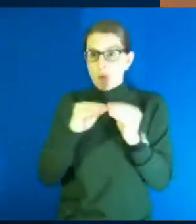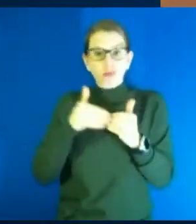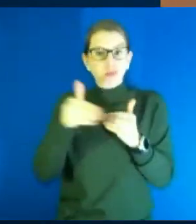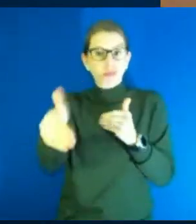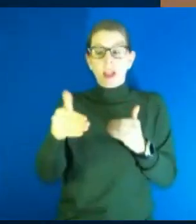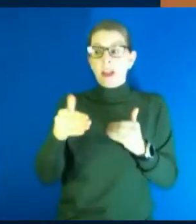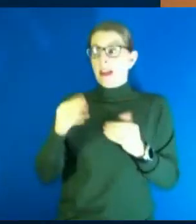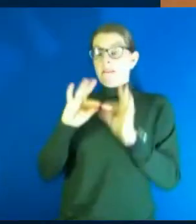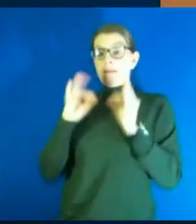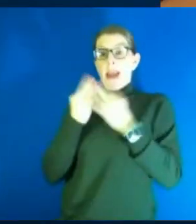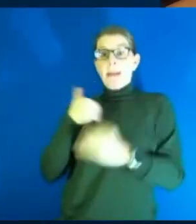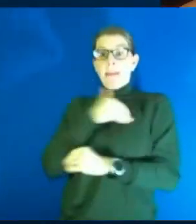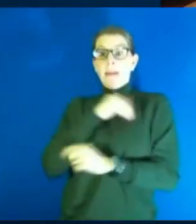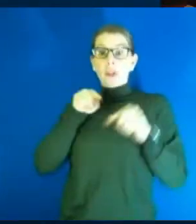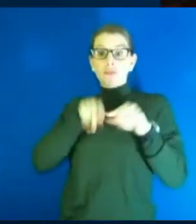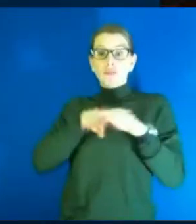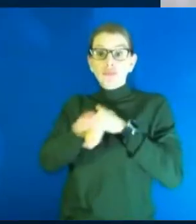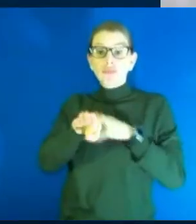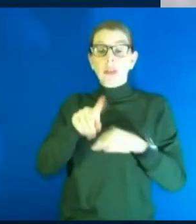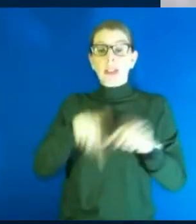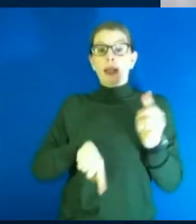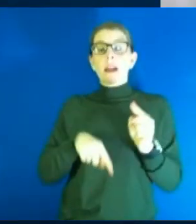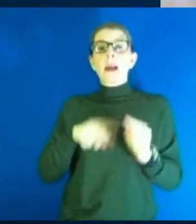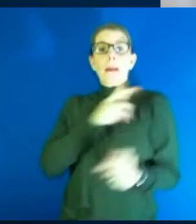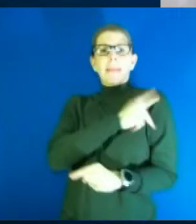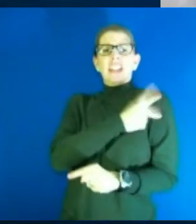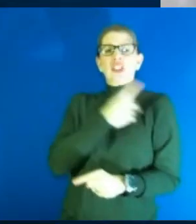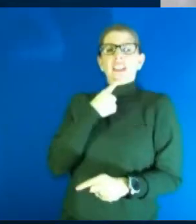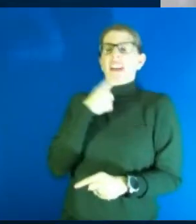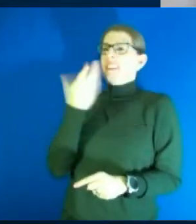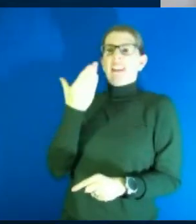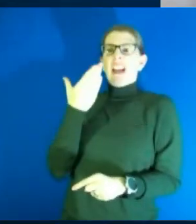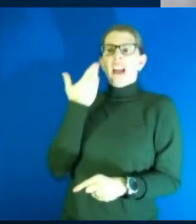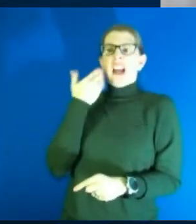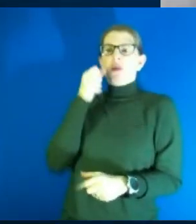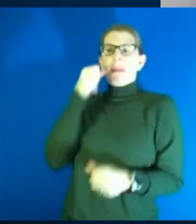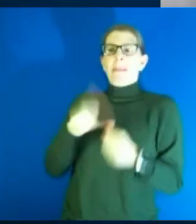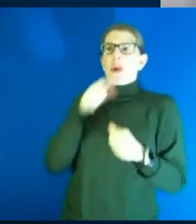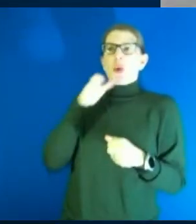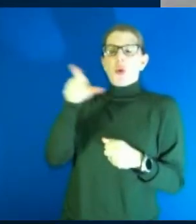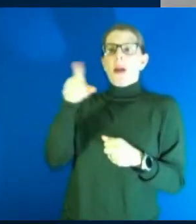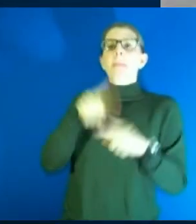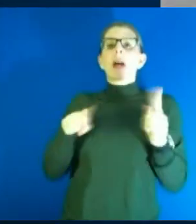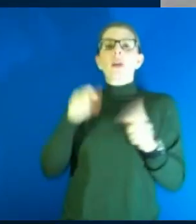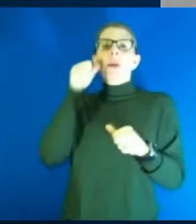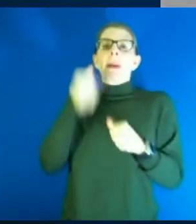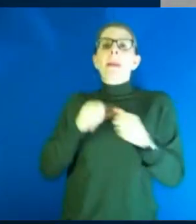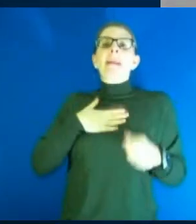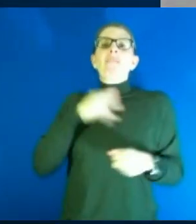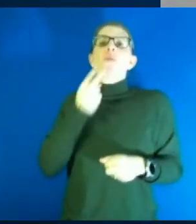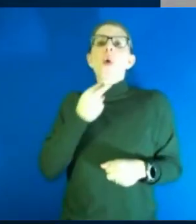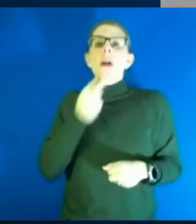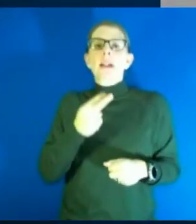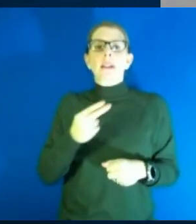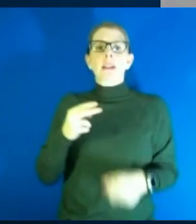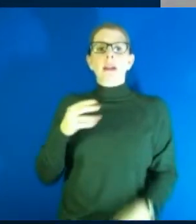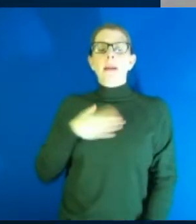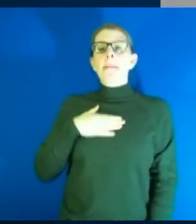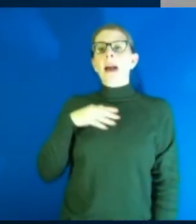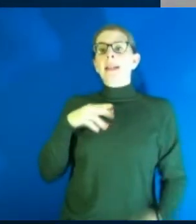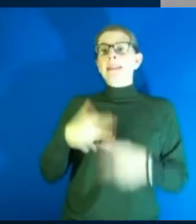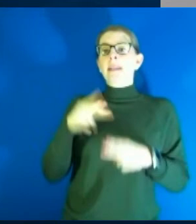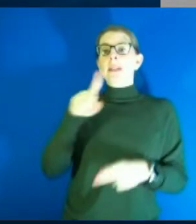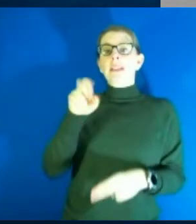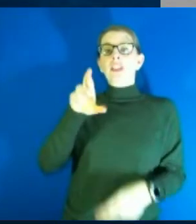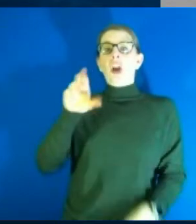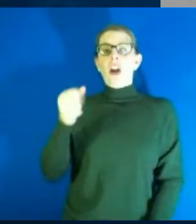members present. I actually had a patient that said they don't necessarily remember me, but they remember my voice. My name is Zara Mahmoud Jafari, and